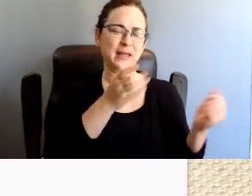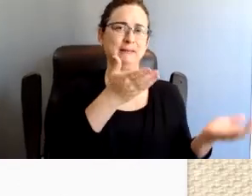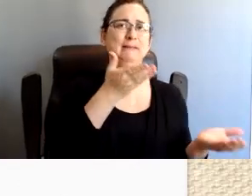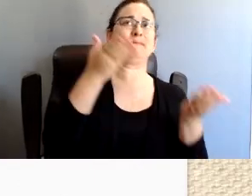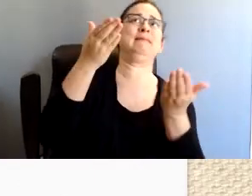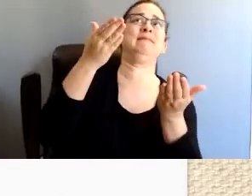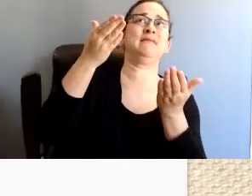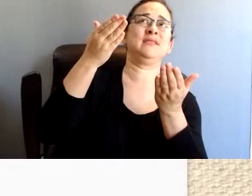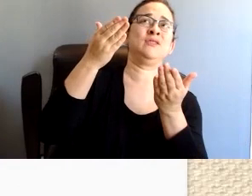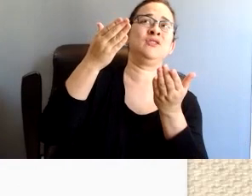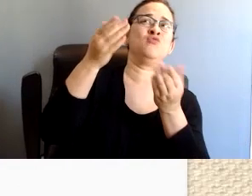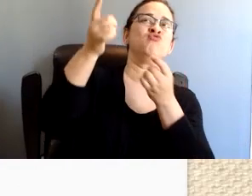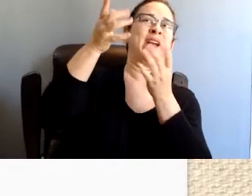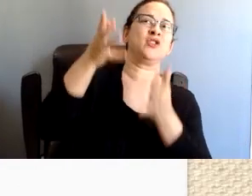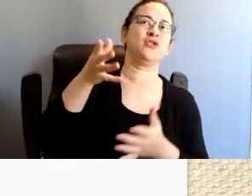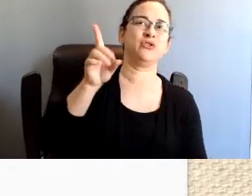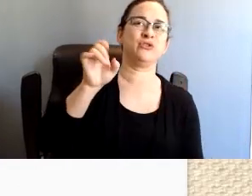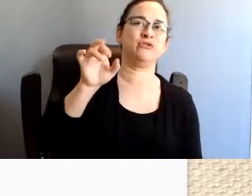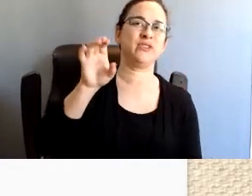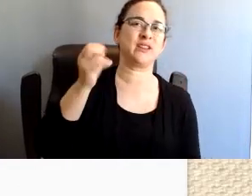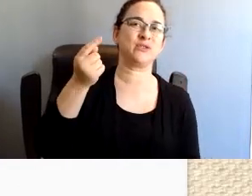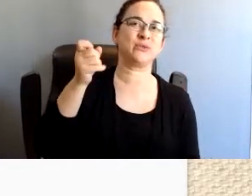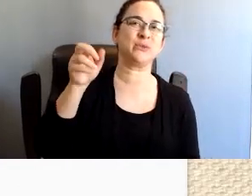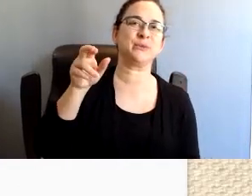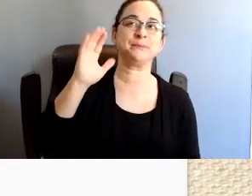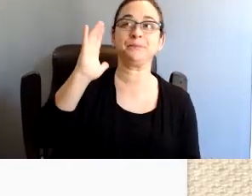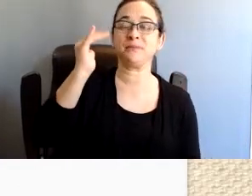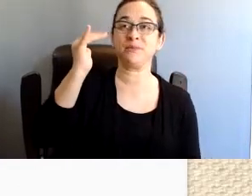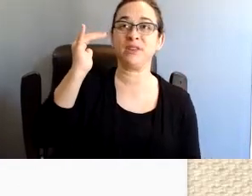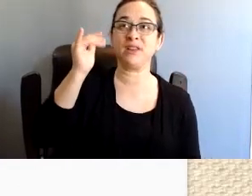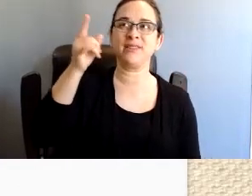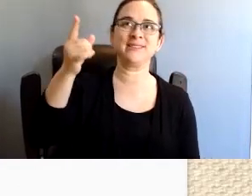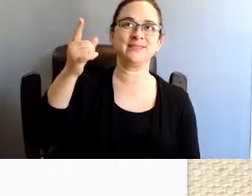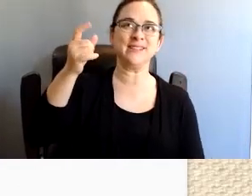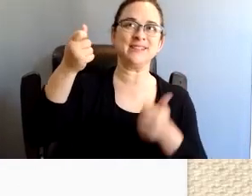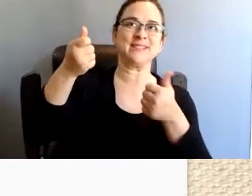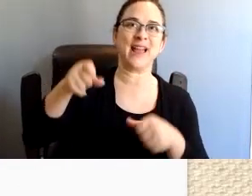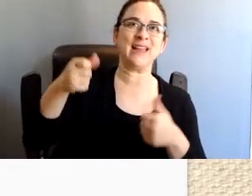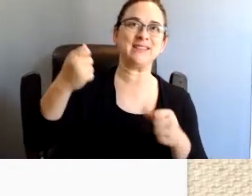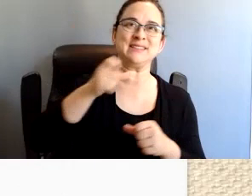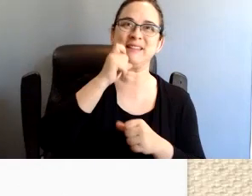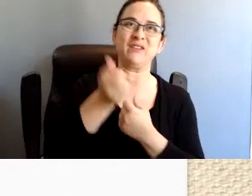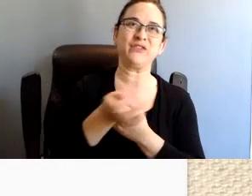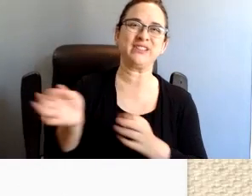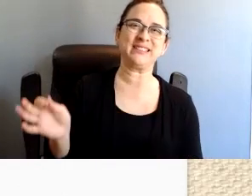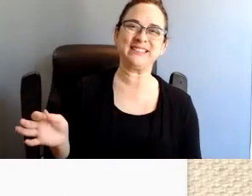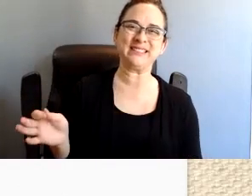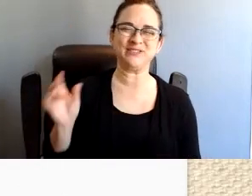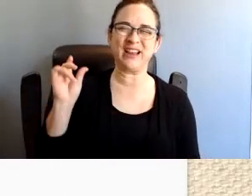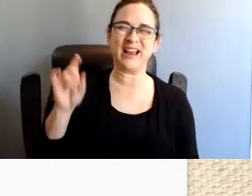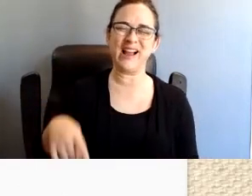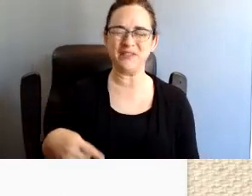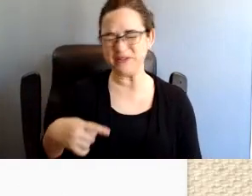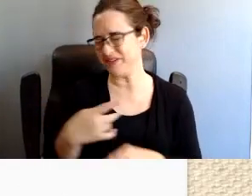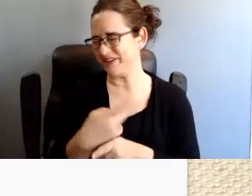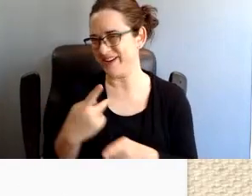director, especially because when those signs, they are not free, so we have to go and eat the budget to make them. As you know,